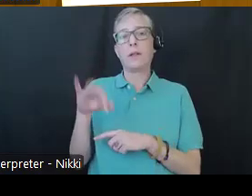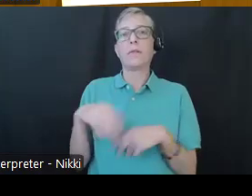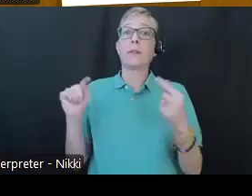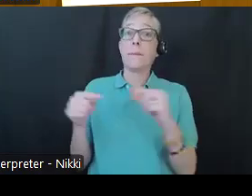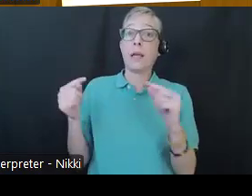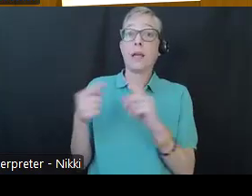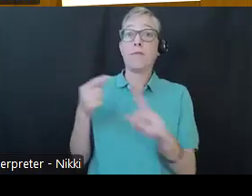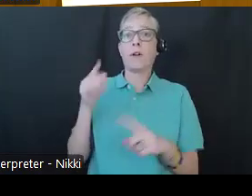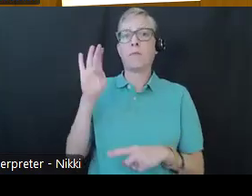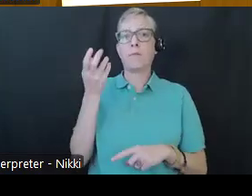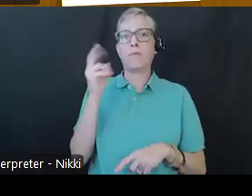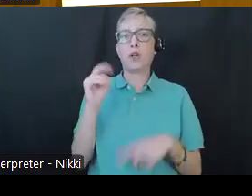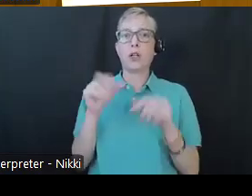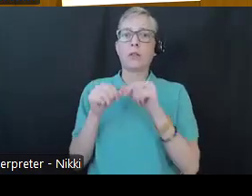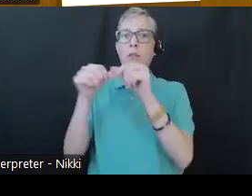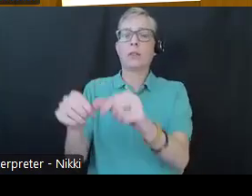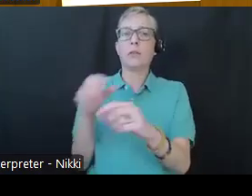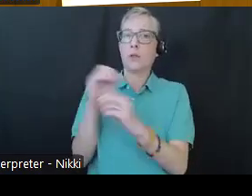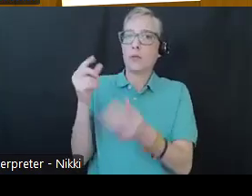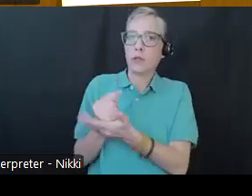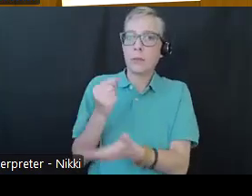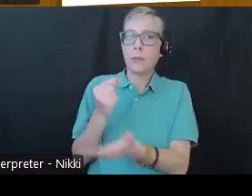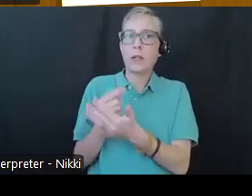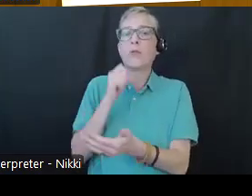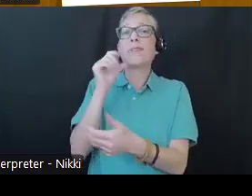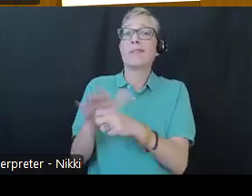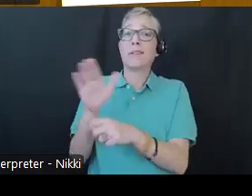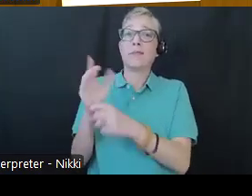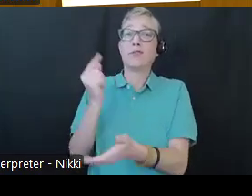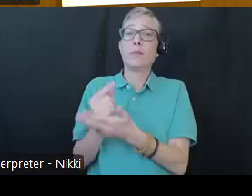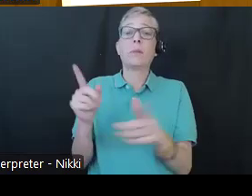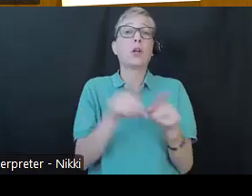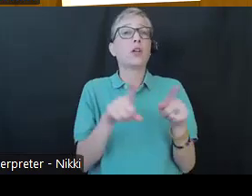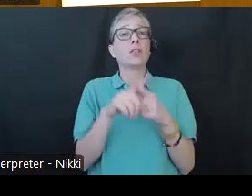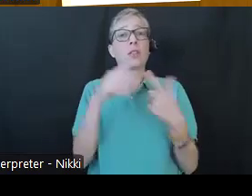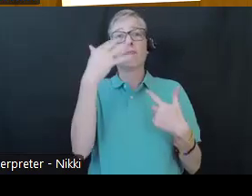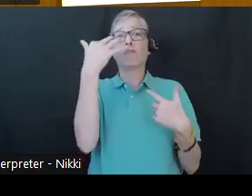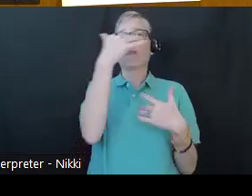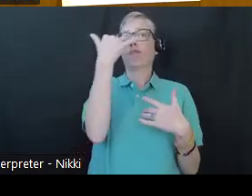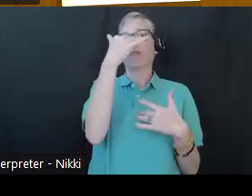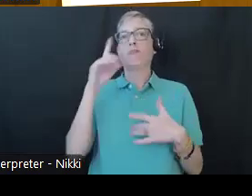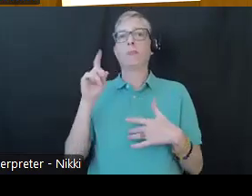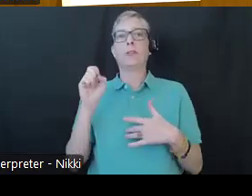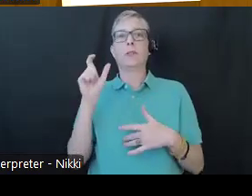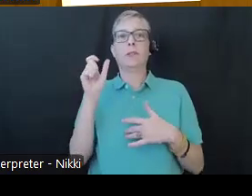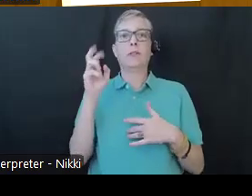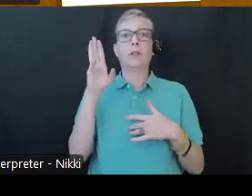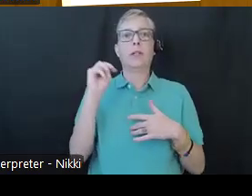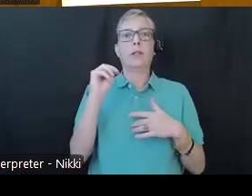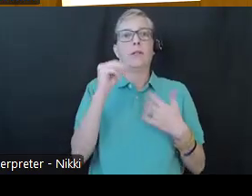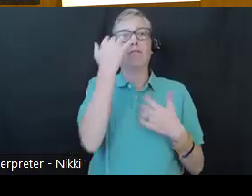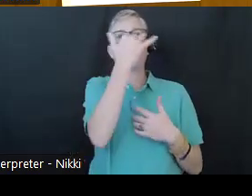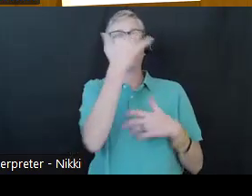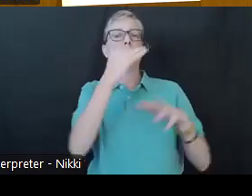undertreated, but we also know the dangers of delirium that goes untreated. And so it's that constant adjustment and walking